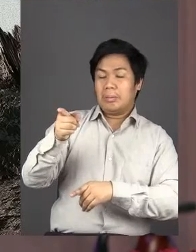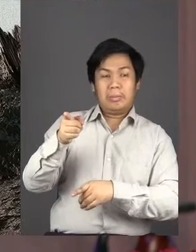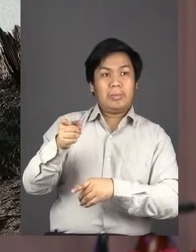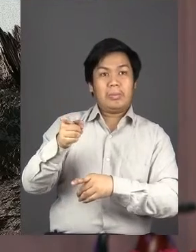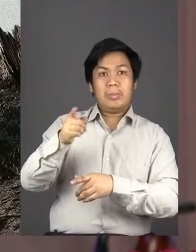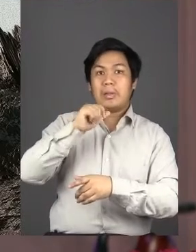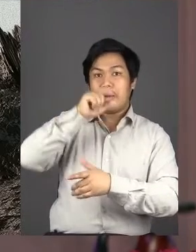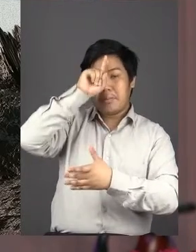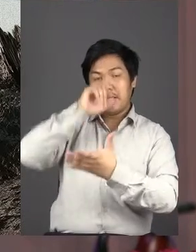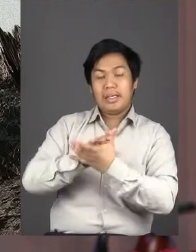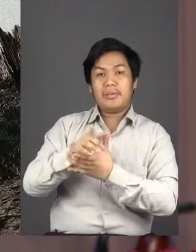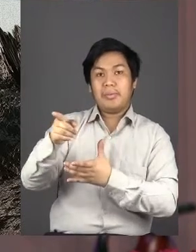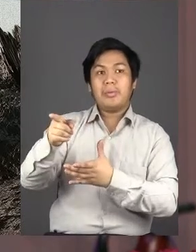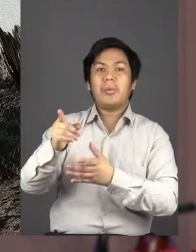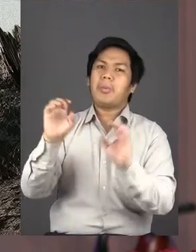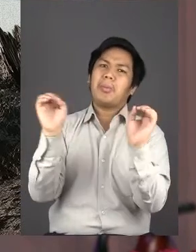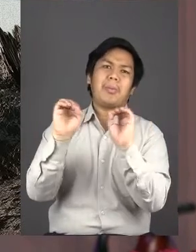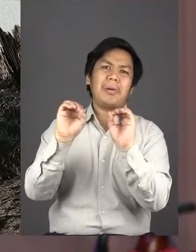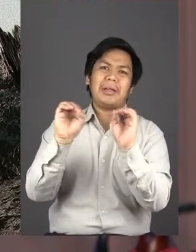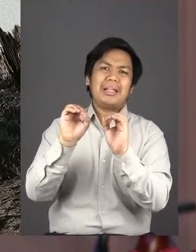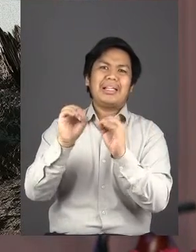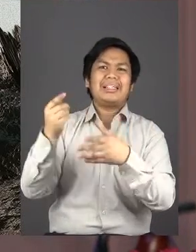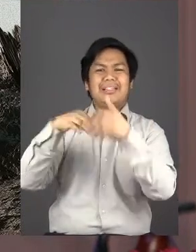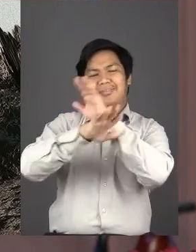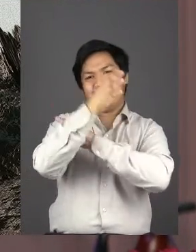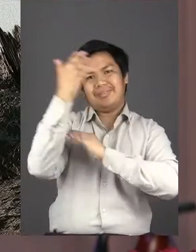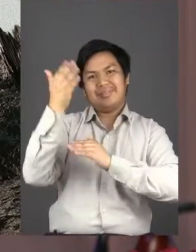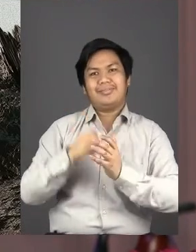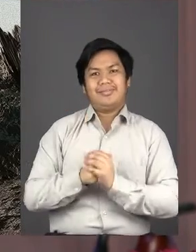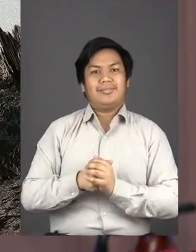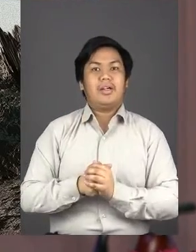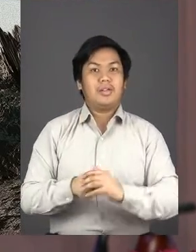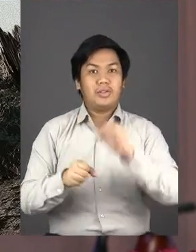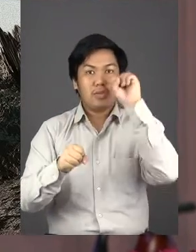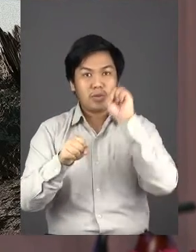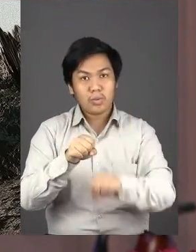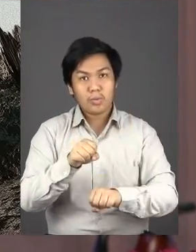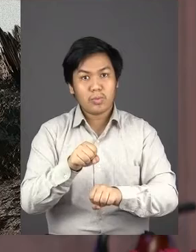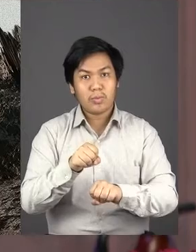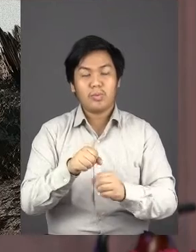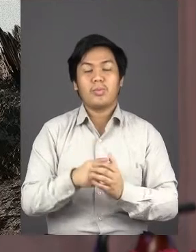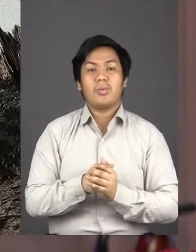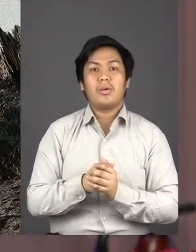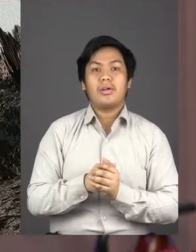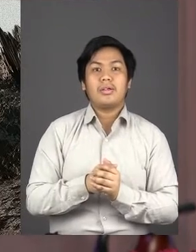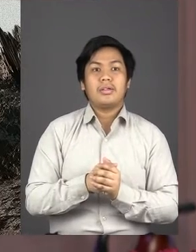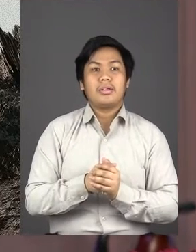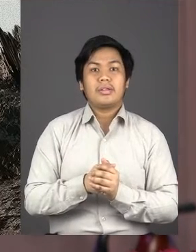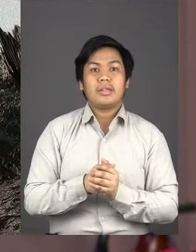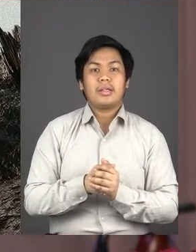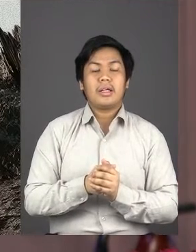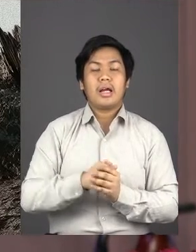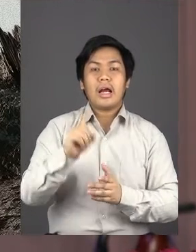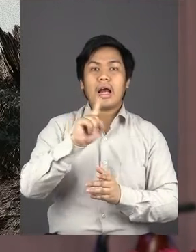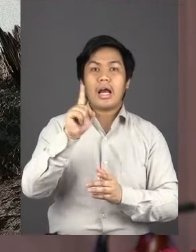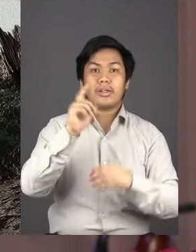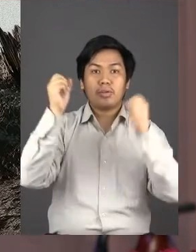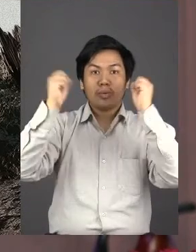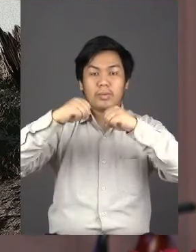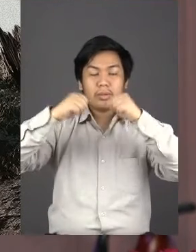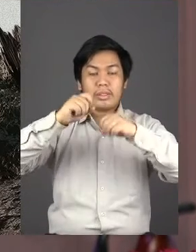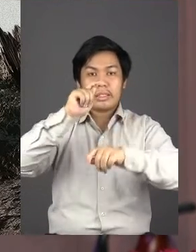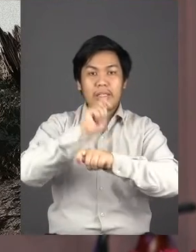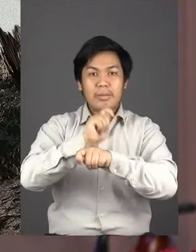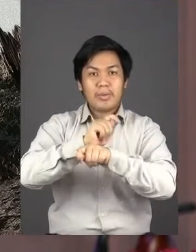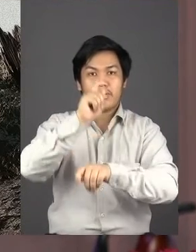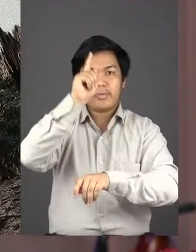si Kristo Jesus, ang portion niya wala sa langit. Therefore, sabi niya, what agreement has the temple of